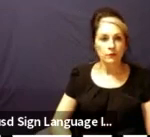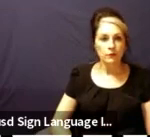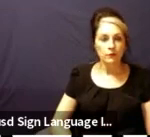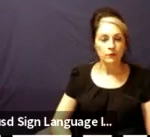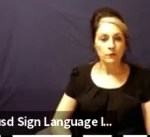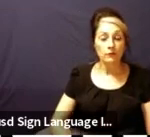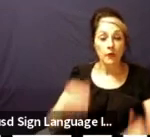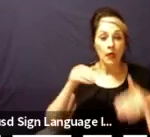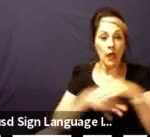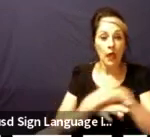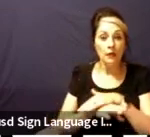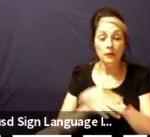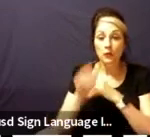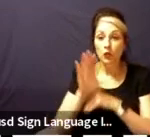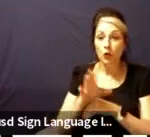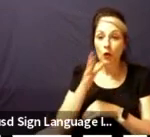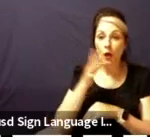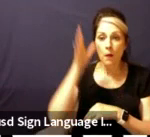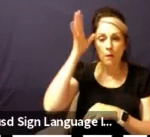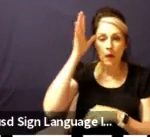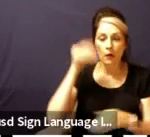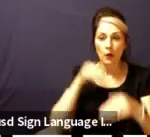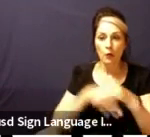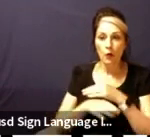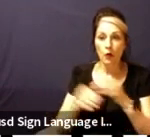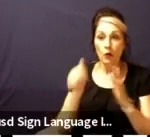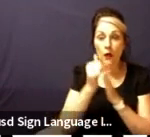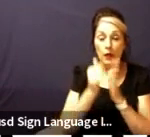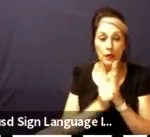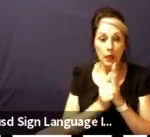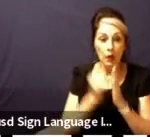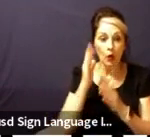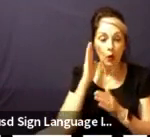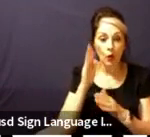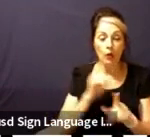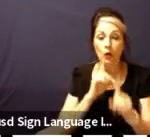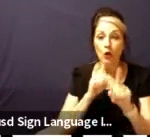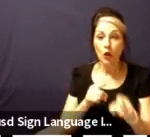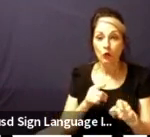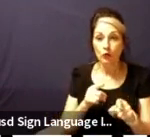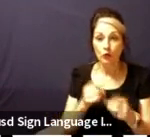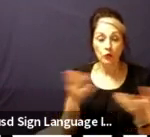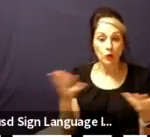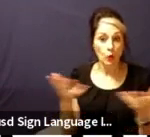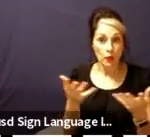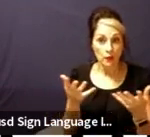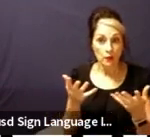To access your parent portal account, you will go to